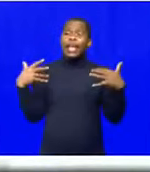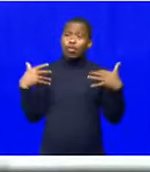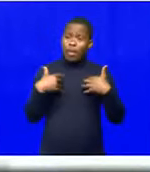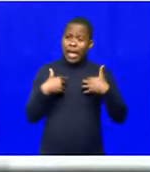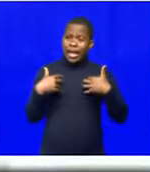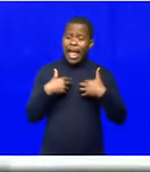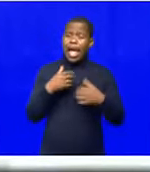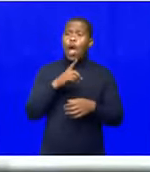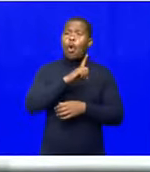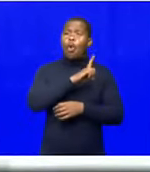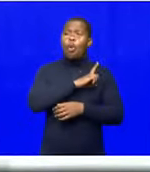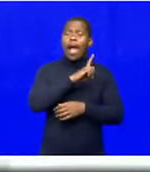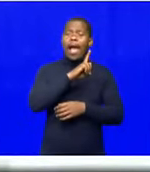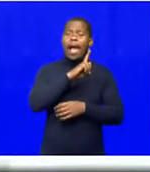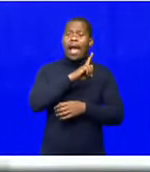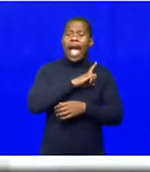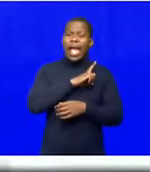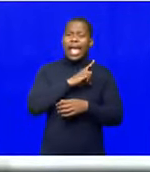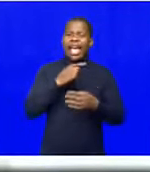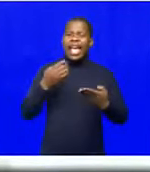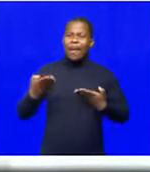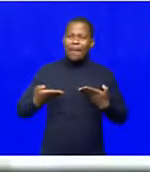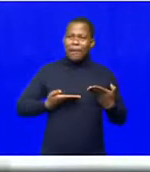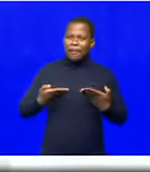has continued to